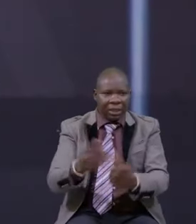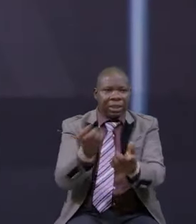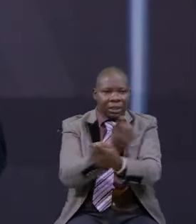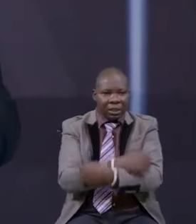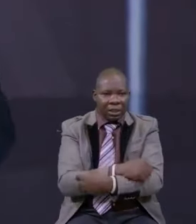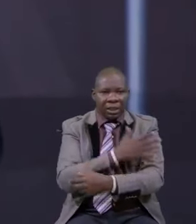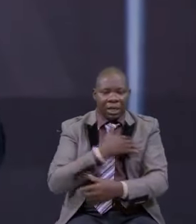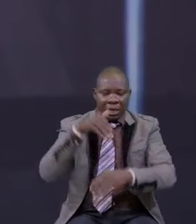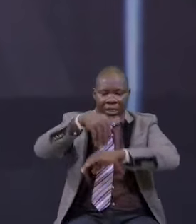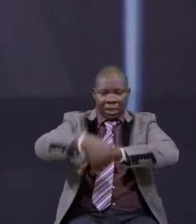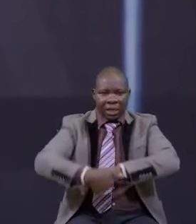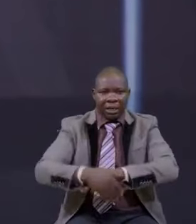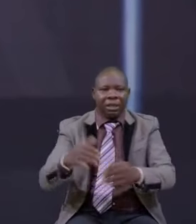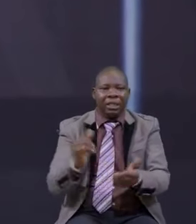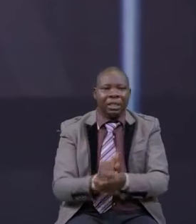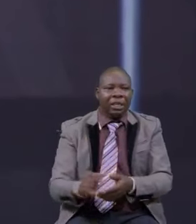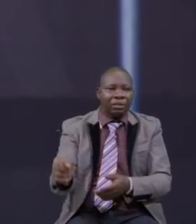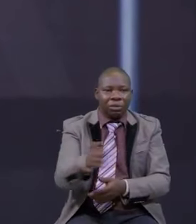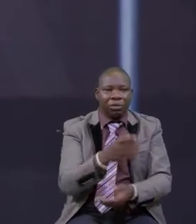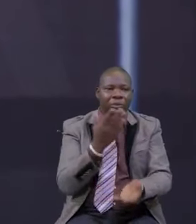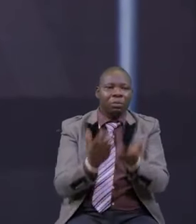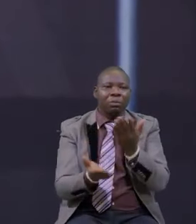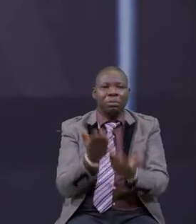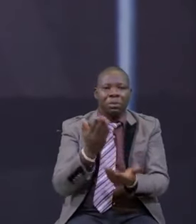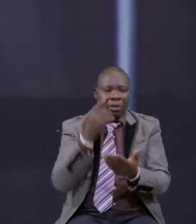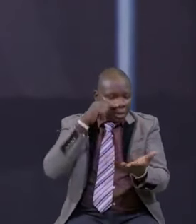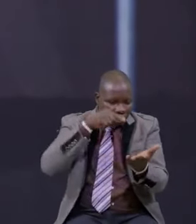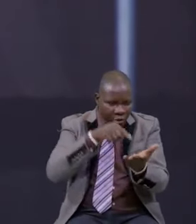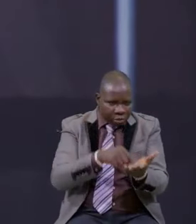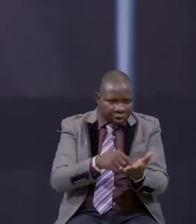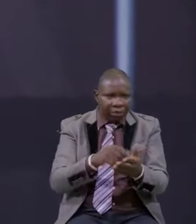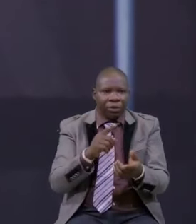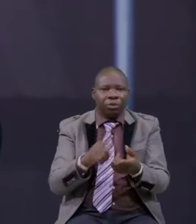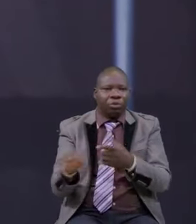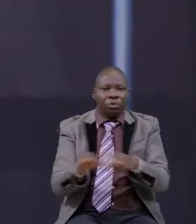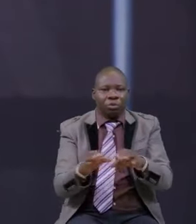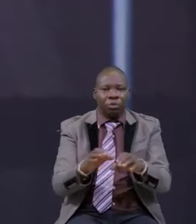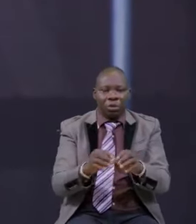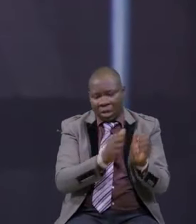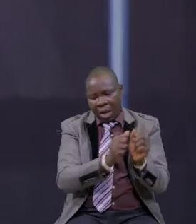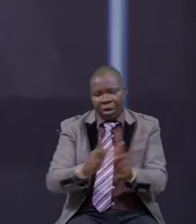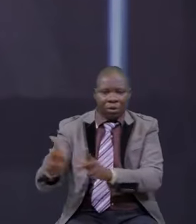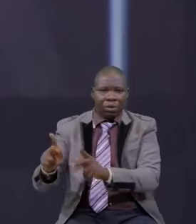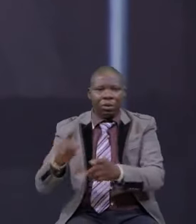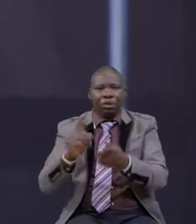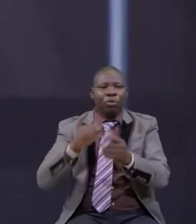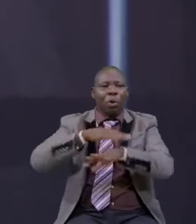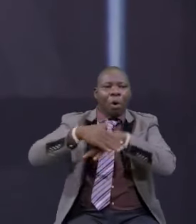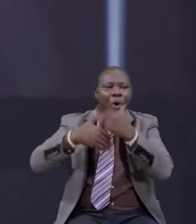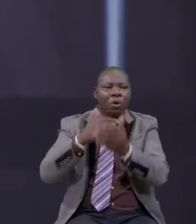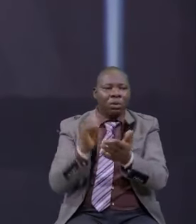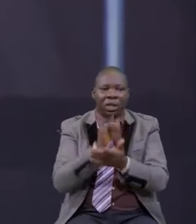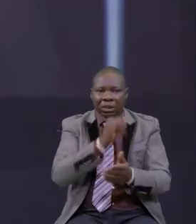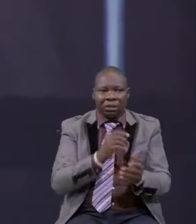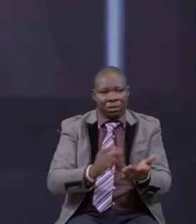and night, that thou mayest observe to do according to all